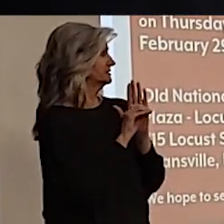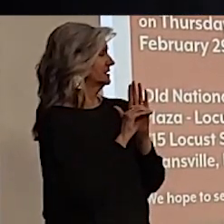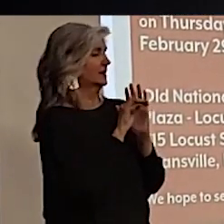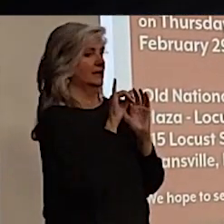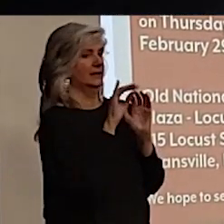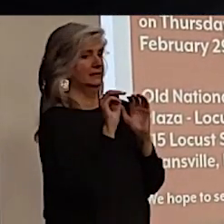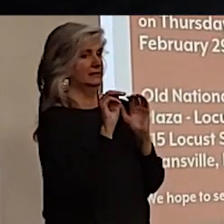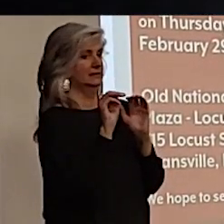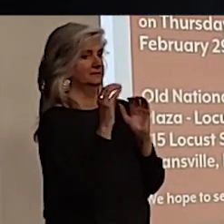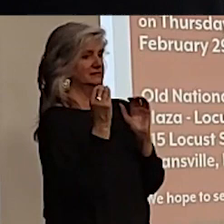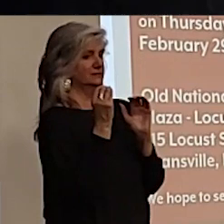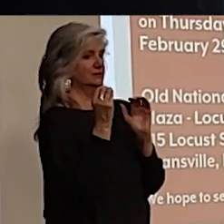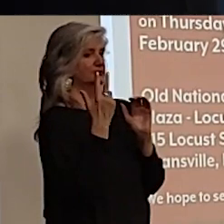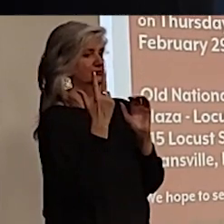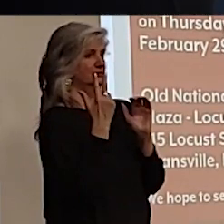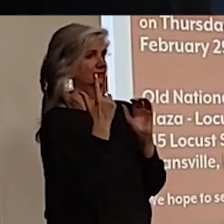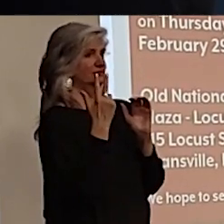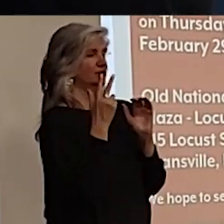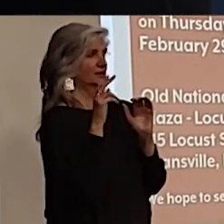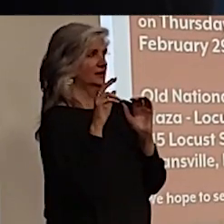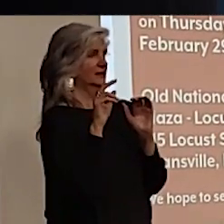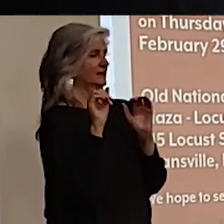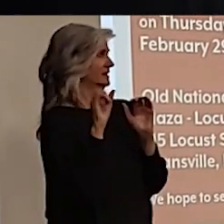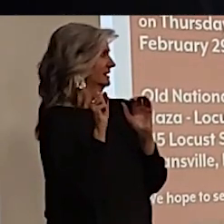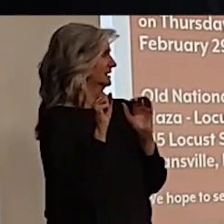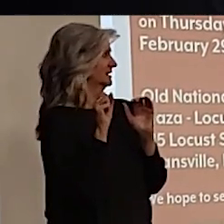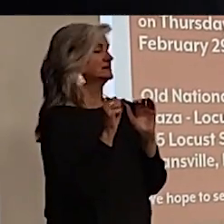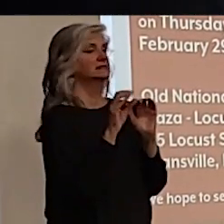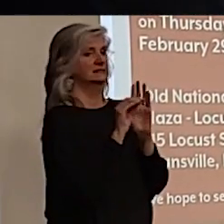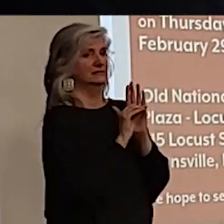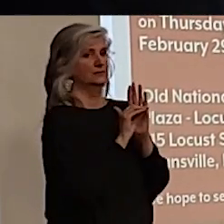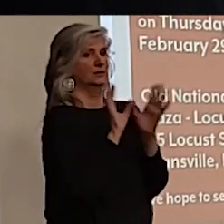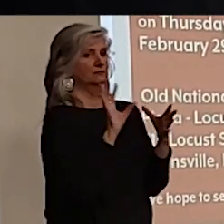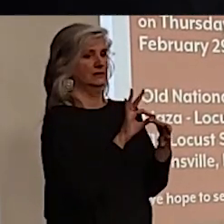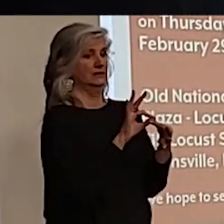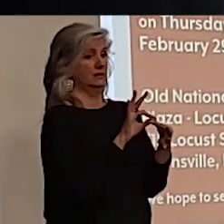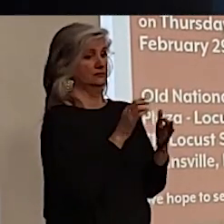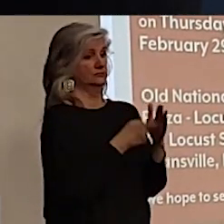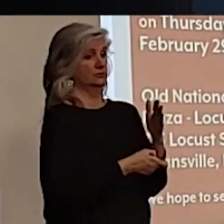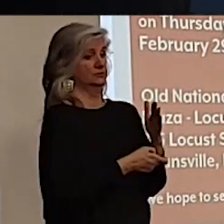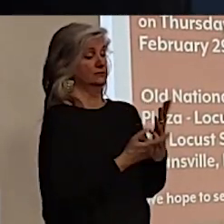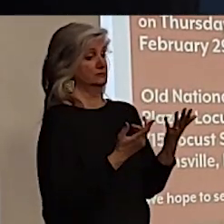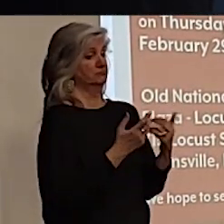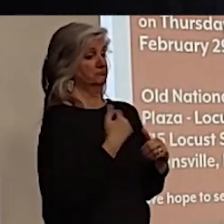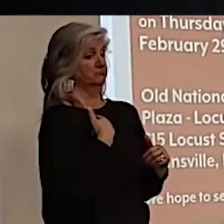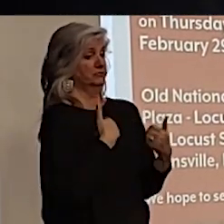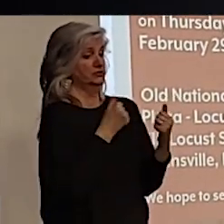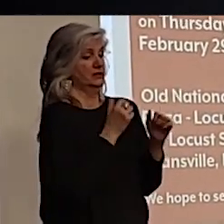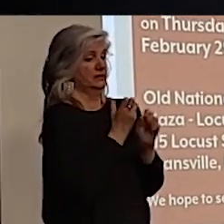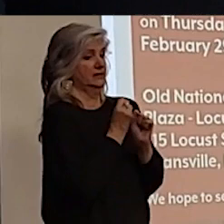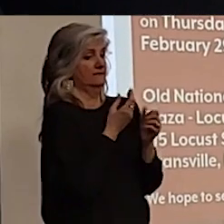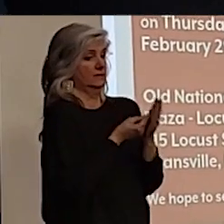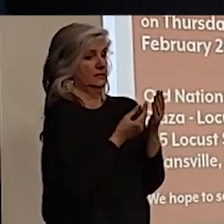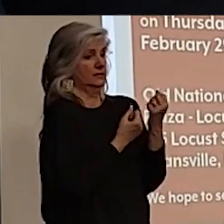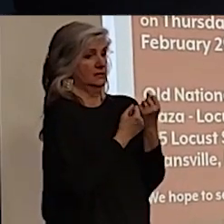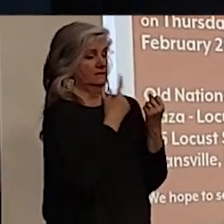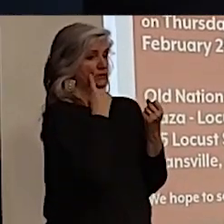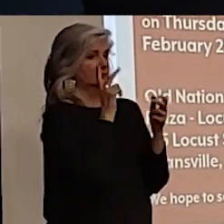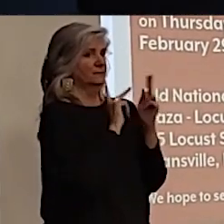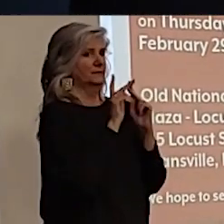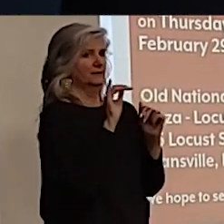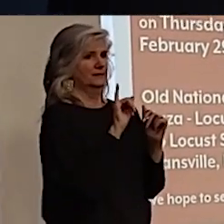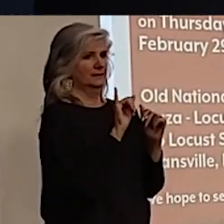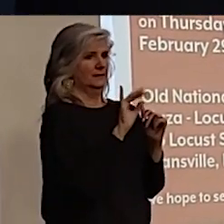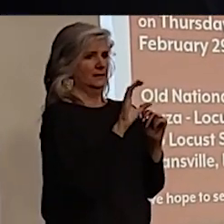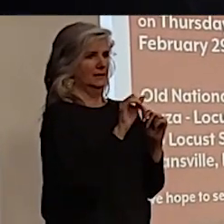I&M zero. $3 for AES. All right, $3 for AES, zero on reconnection charges. We try to get funding for people like CAPE, the